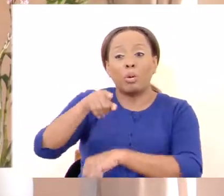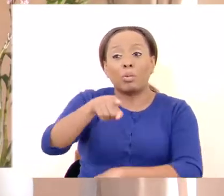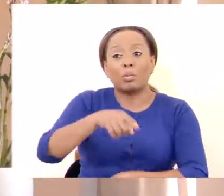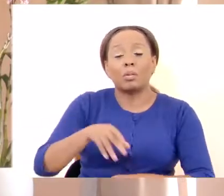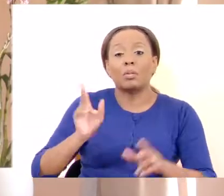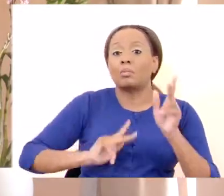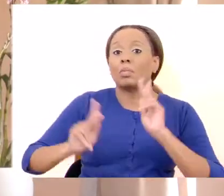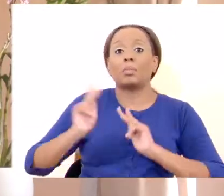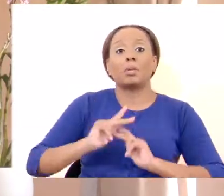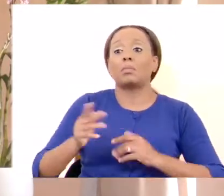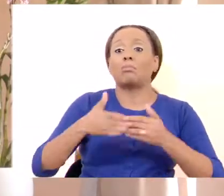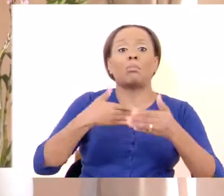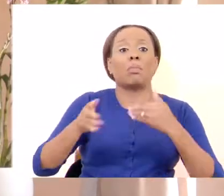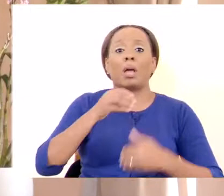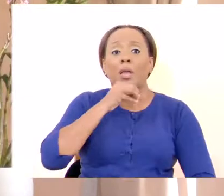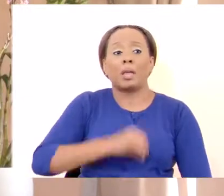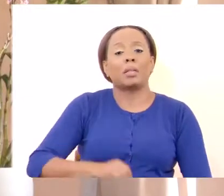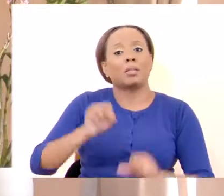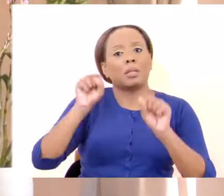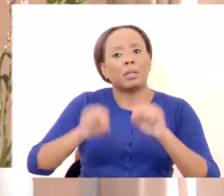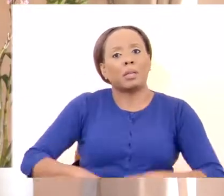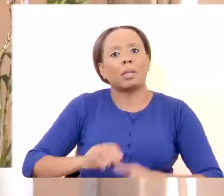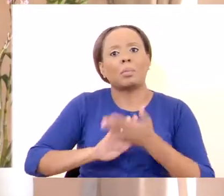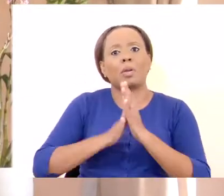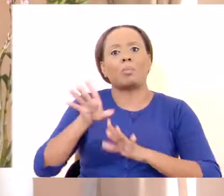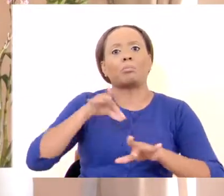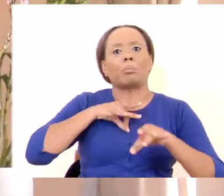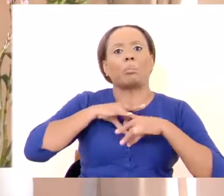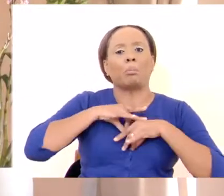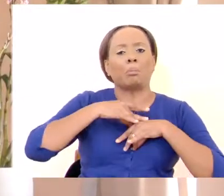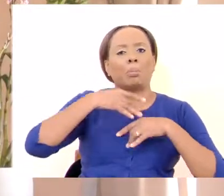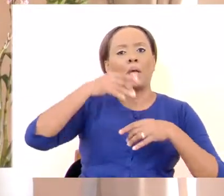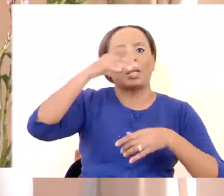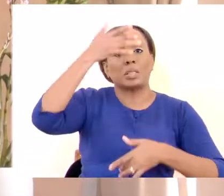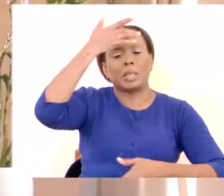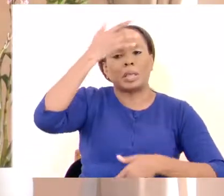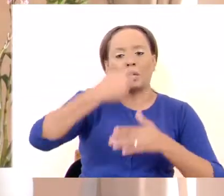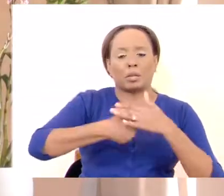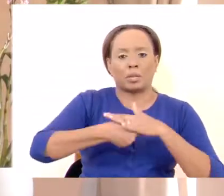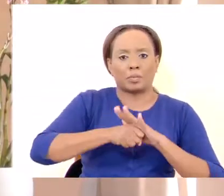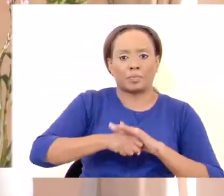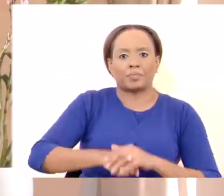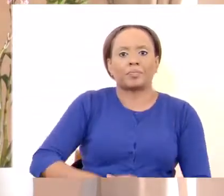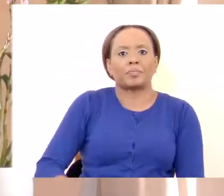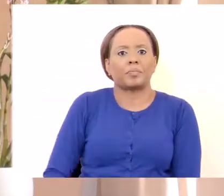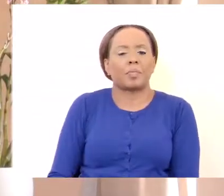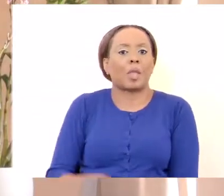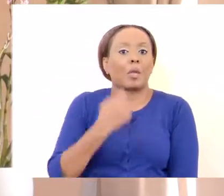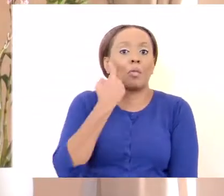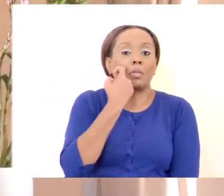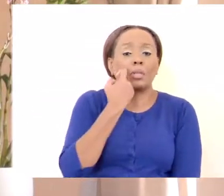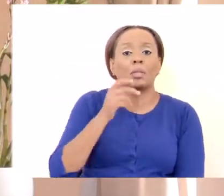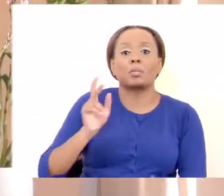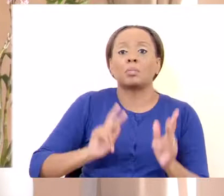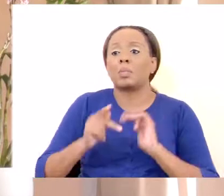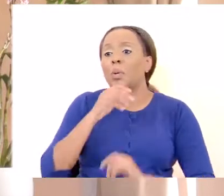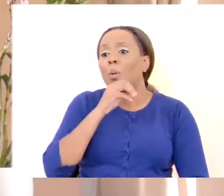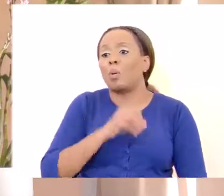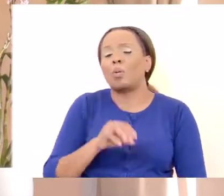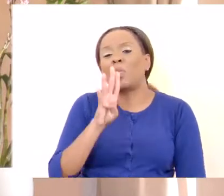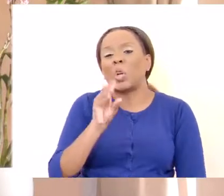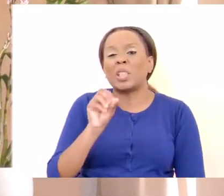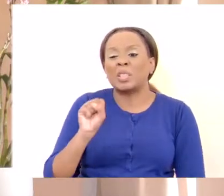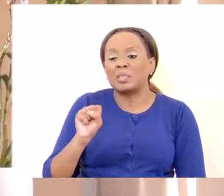become infected with COVID-19. Indeed, the recent deaths of middle-aged persons and now this